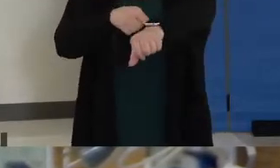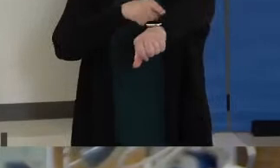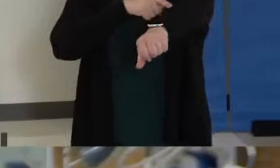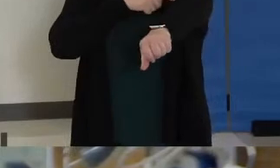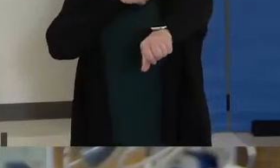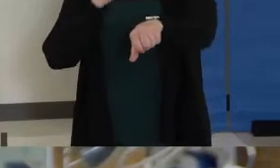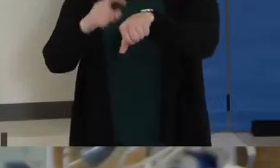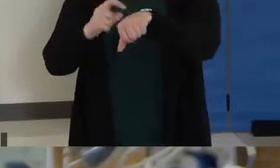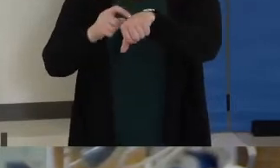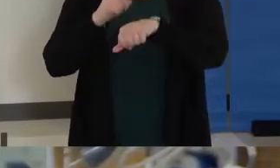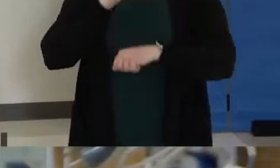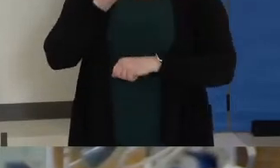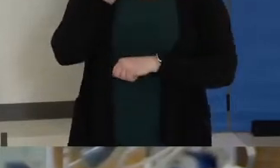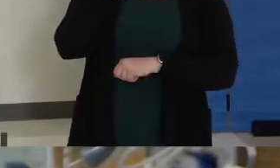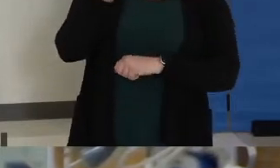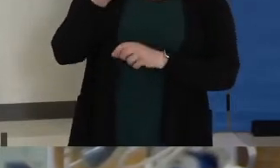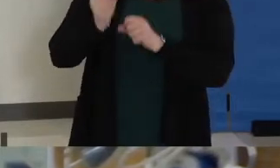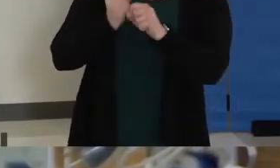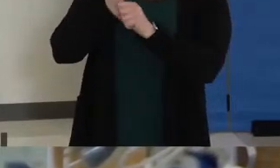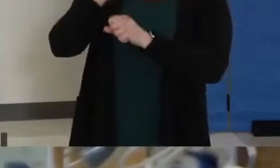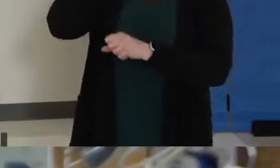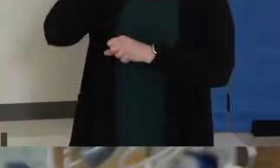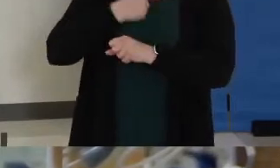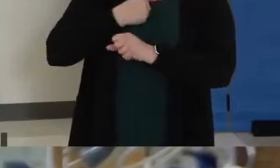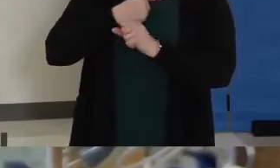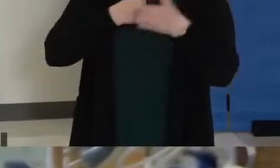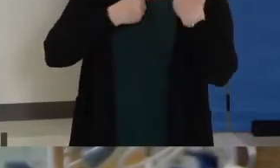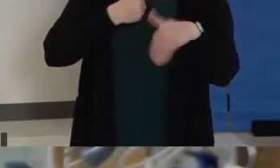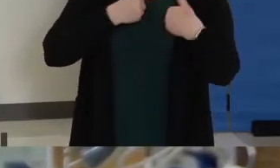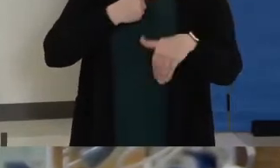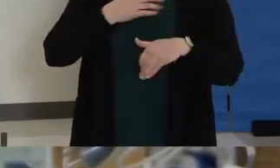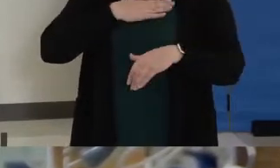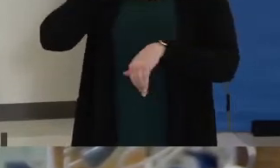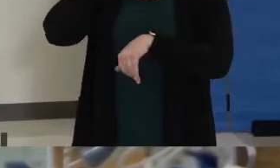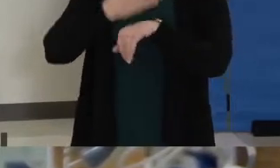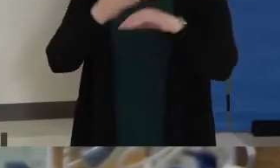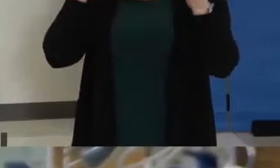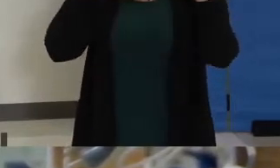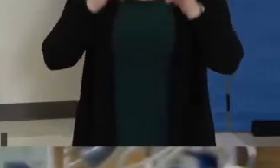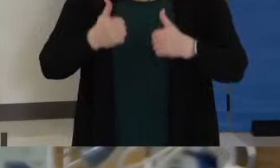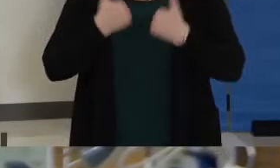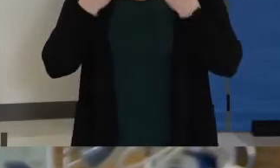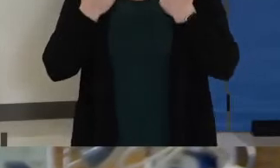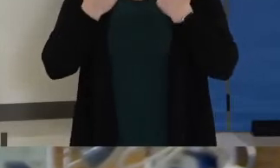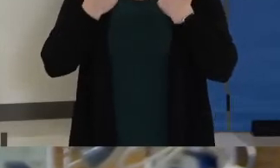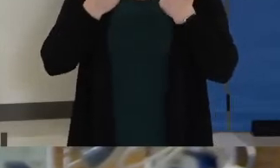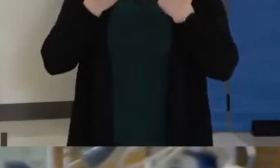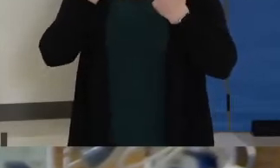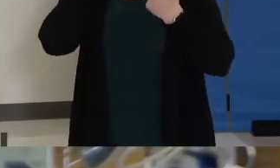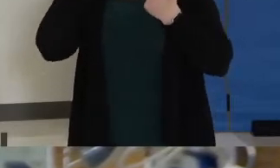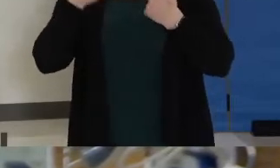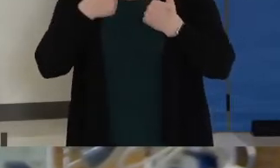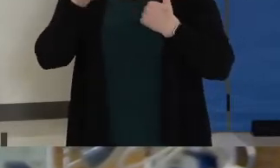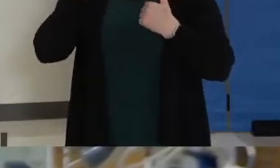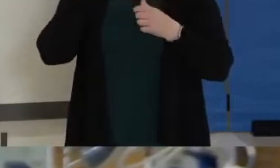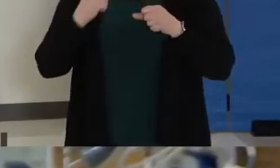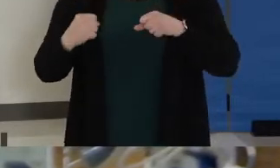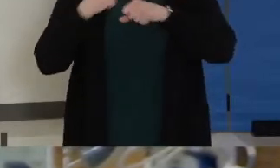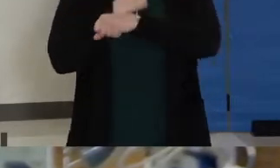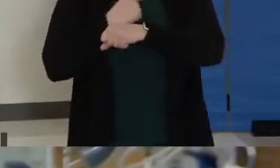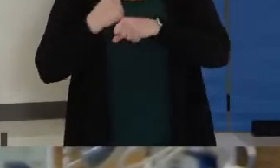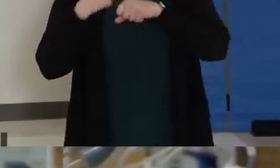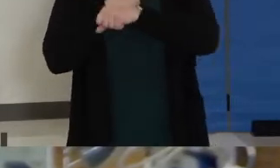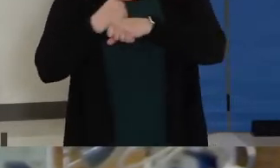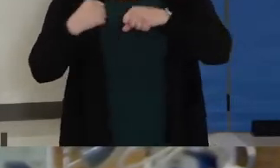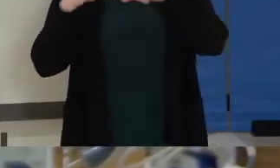Again, it's been 22 years for me, and my son is still alive, I always say, because I had to fight at every